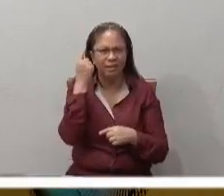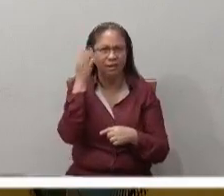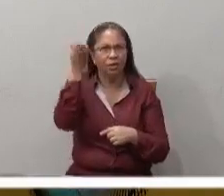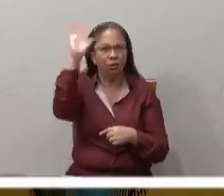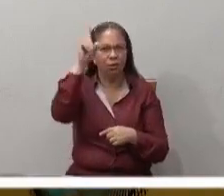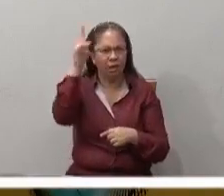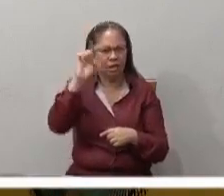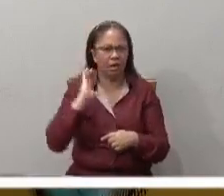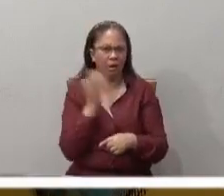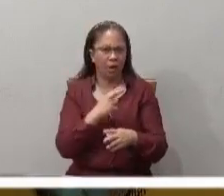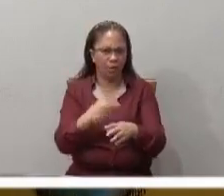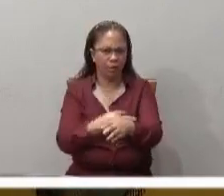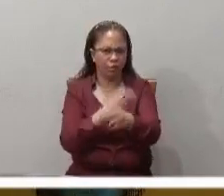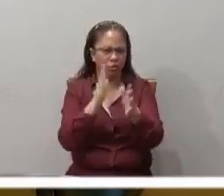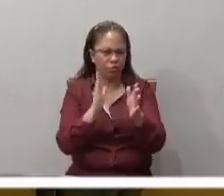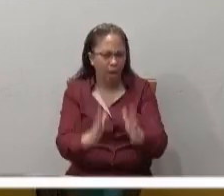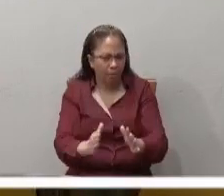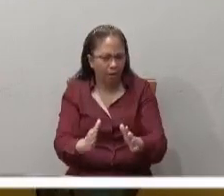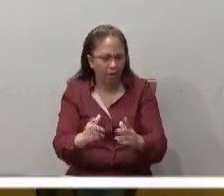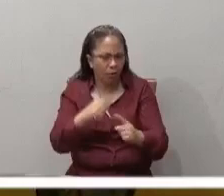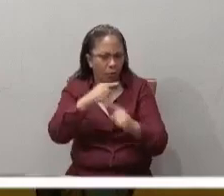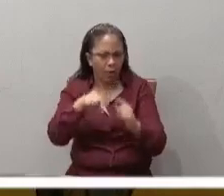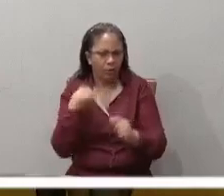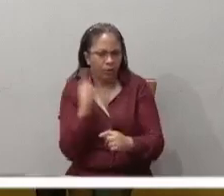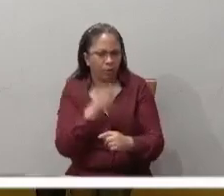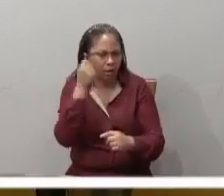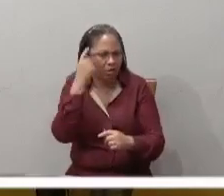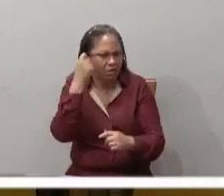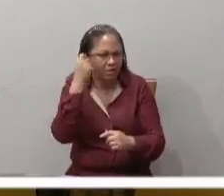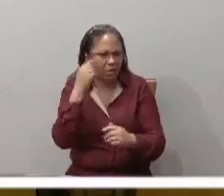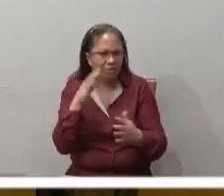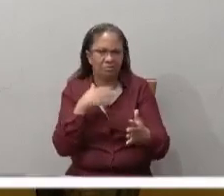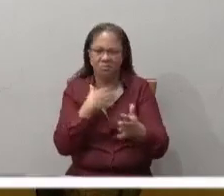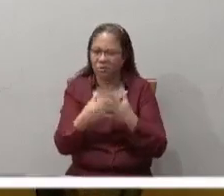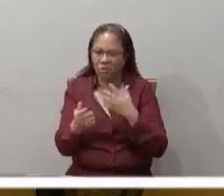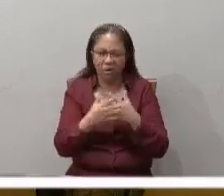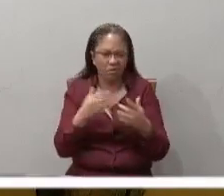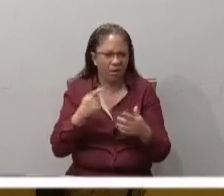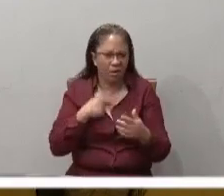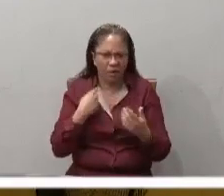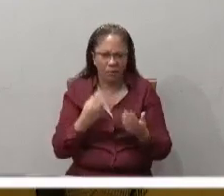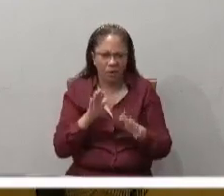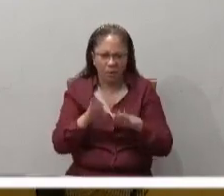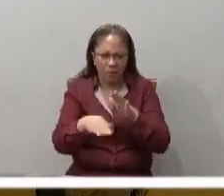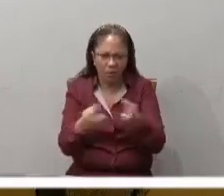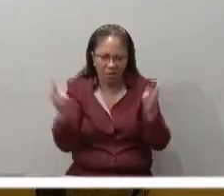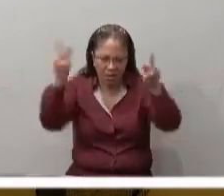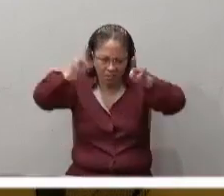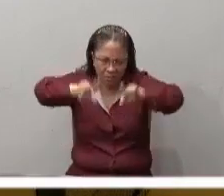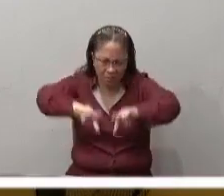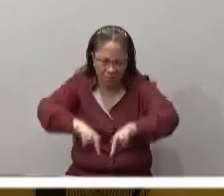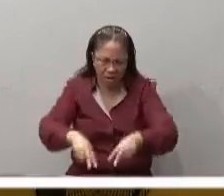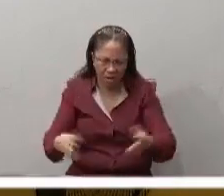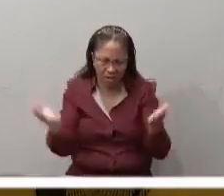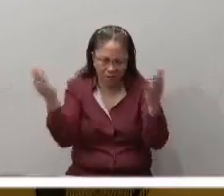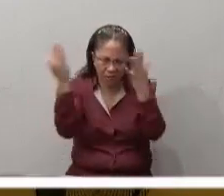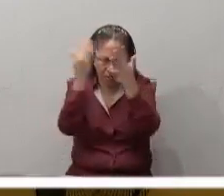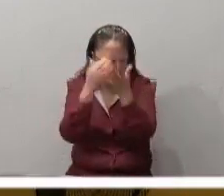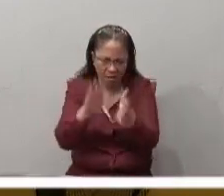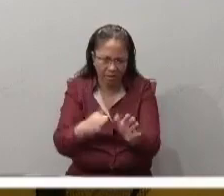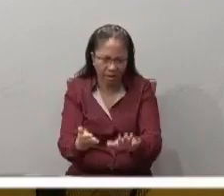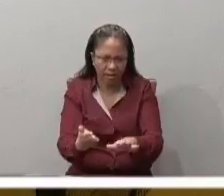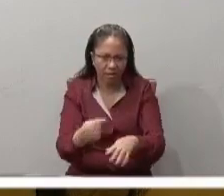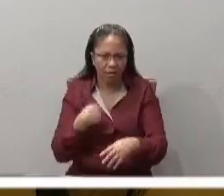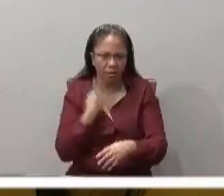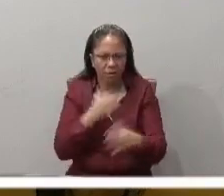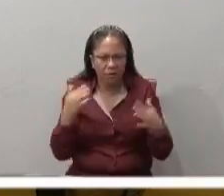shepherd, and when we understand that even though we may walk through the valley of the shadow of death, we must fear